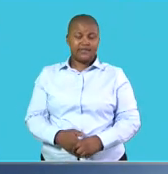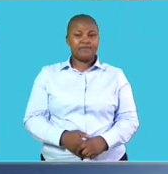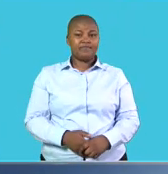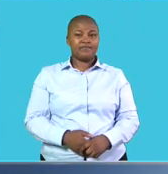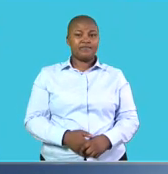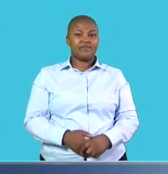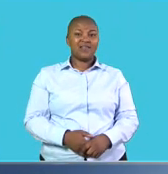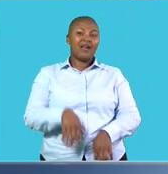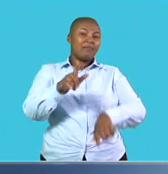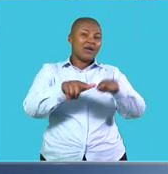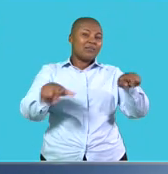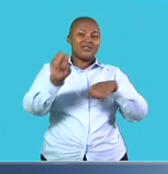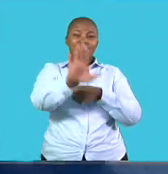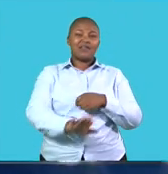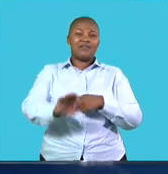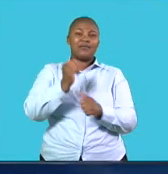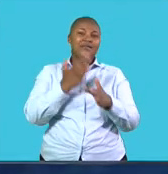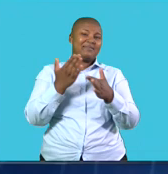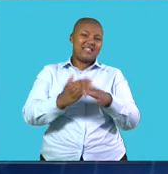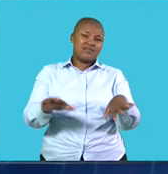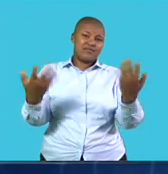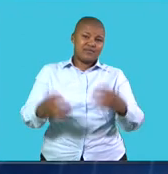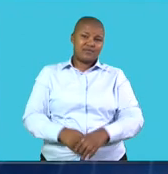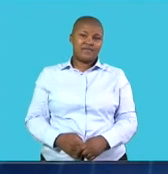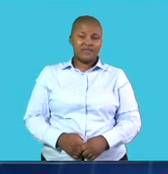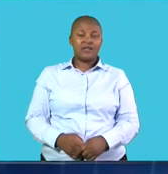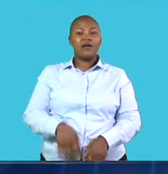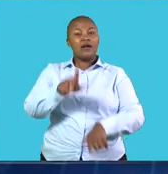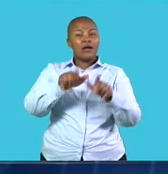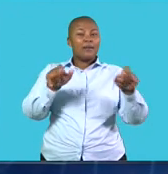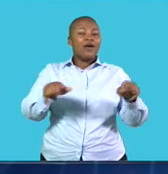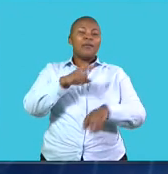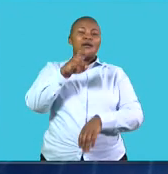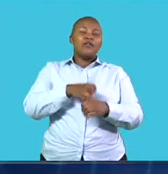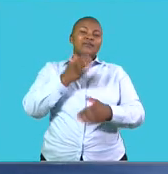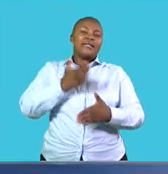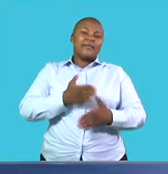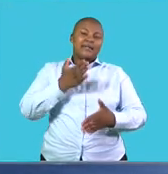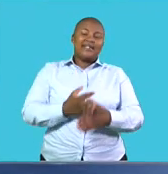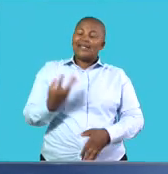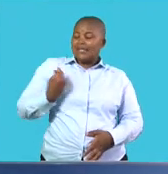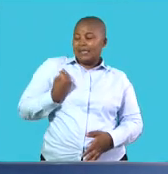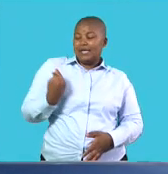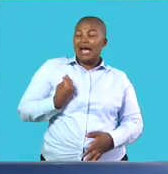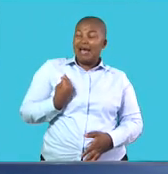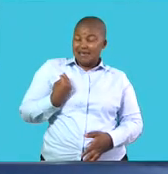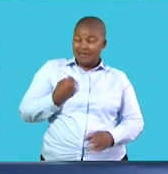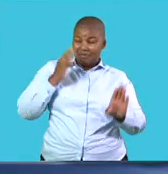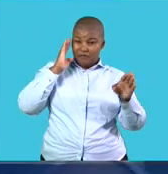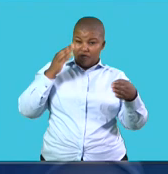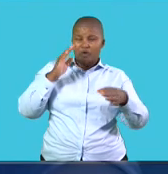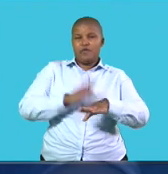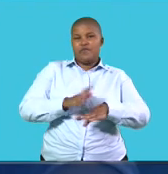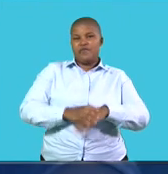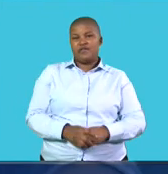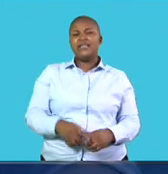are unemployed. Our people need jobs, especially young people. We came